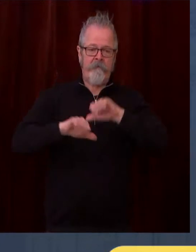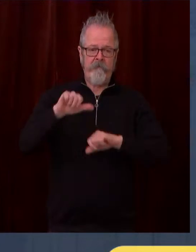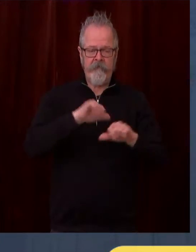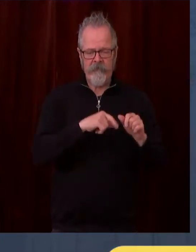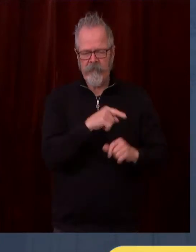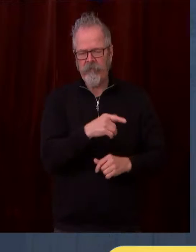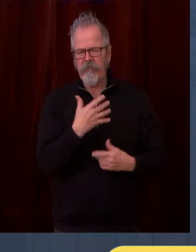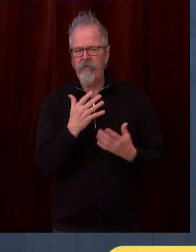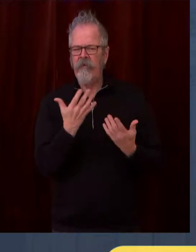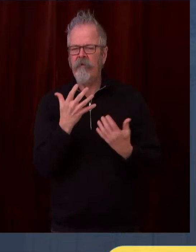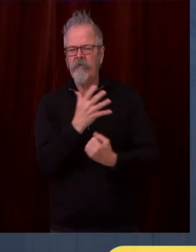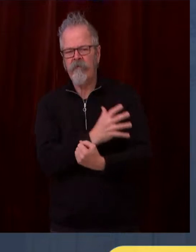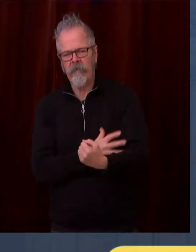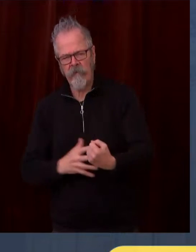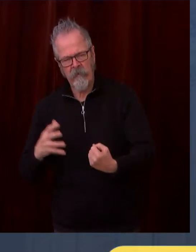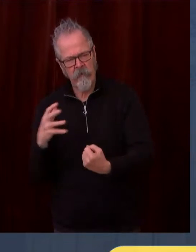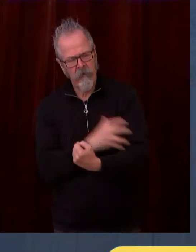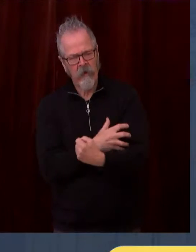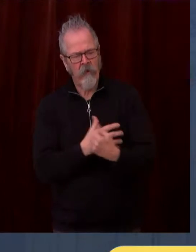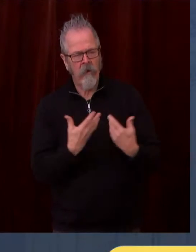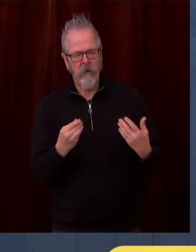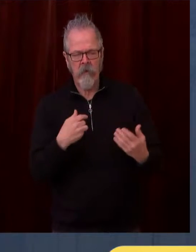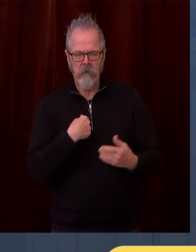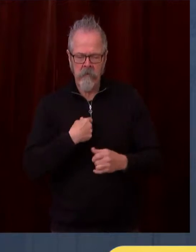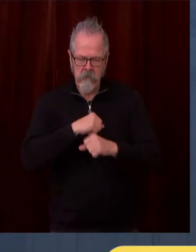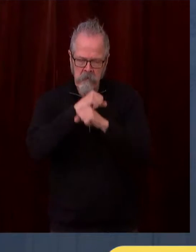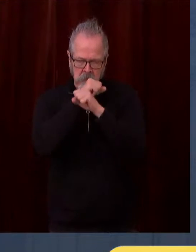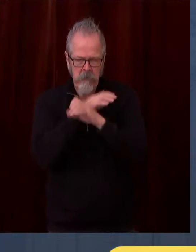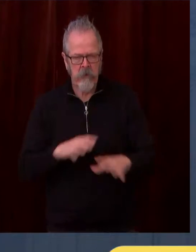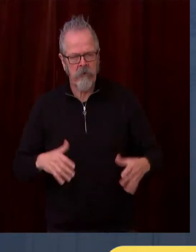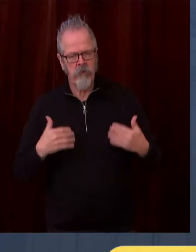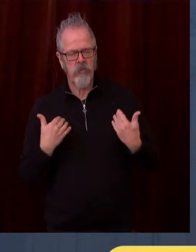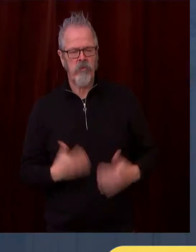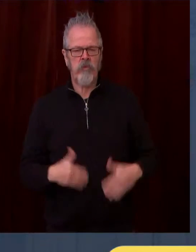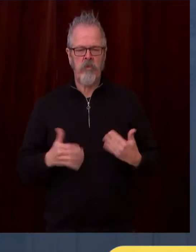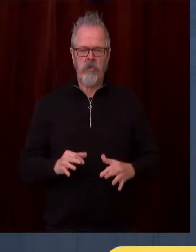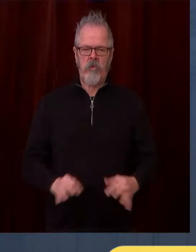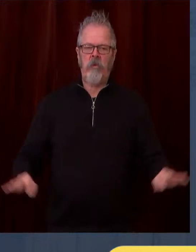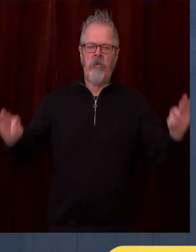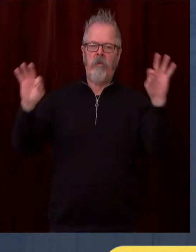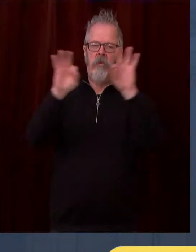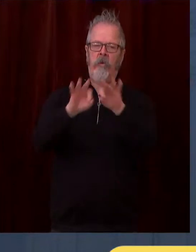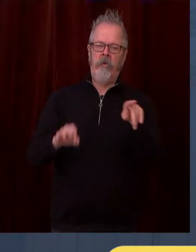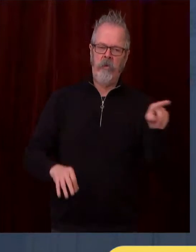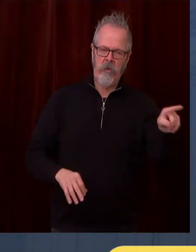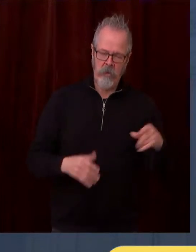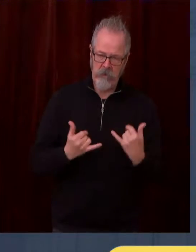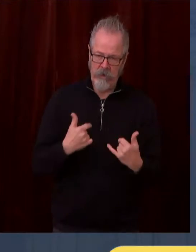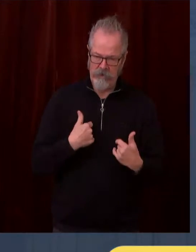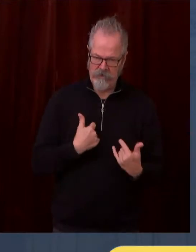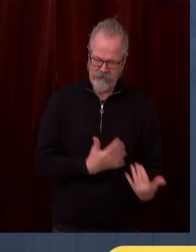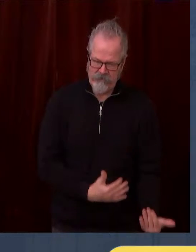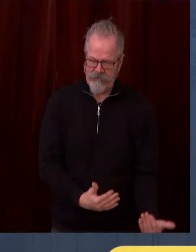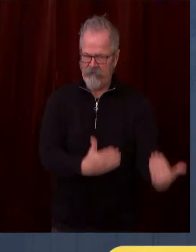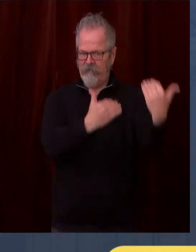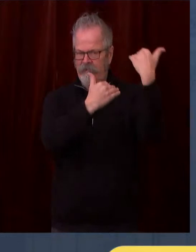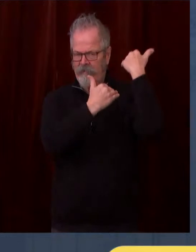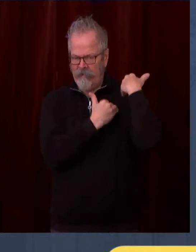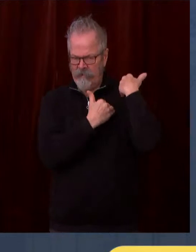own responsibility, and our own commitment to take care of ourselves and our loved ones that we have been showing in the state of Washington.